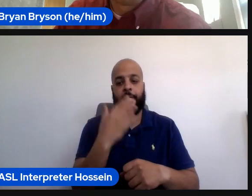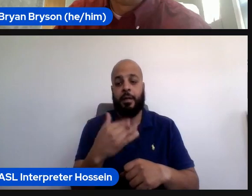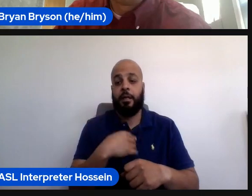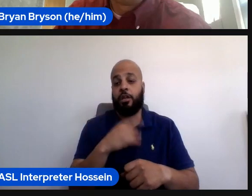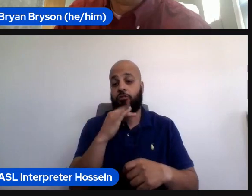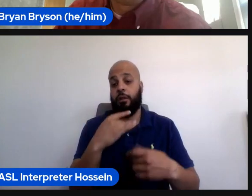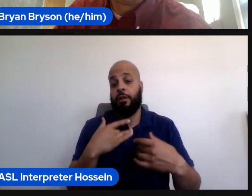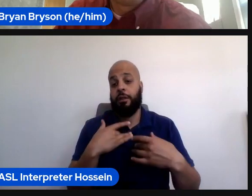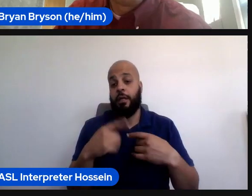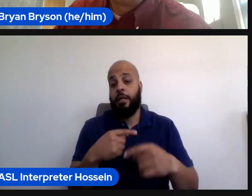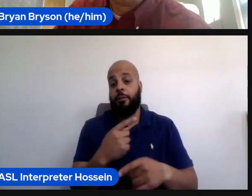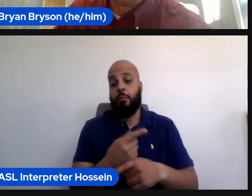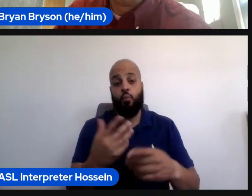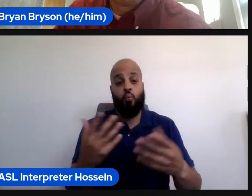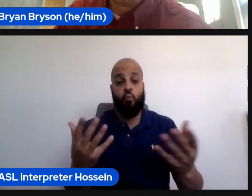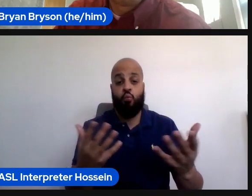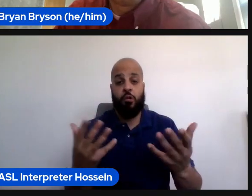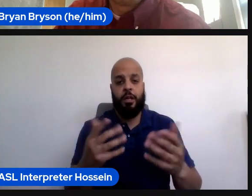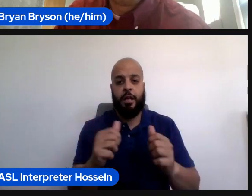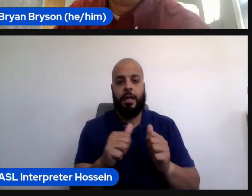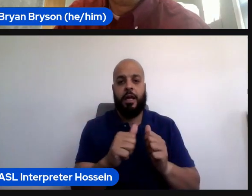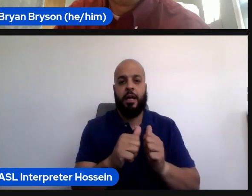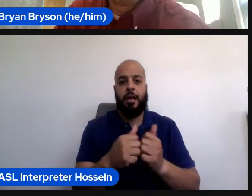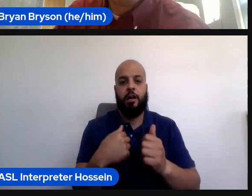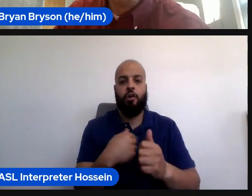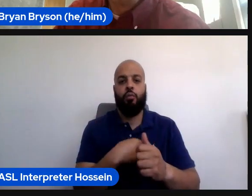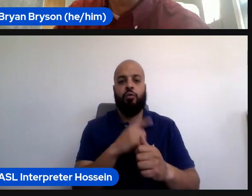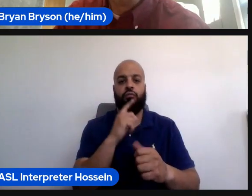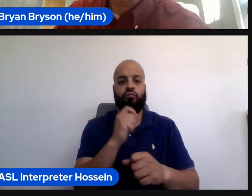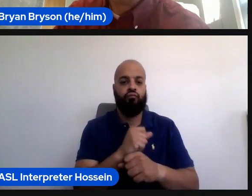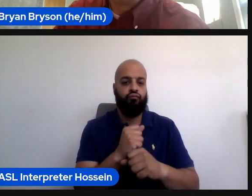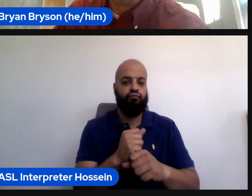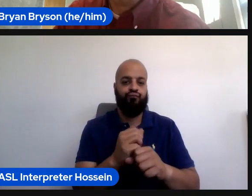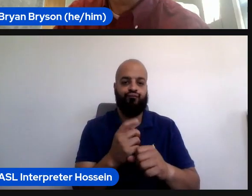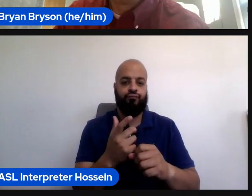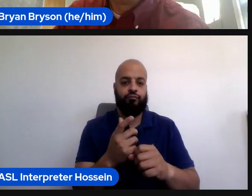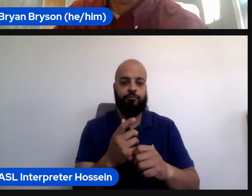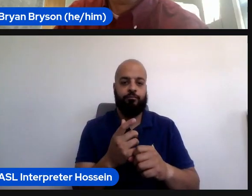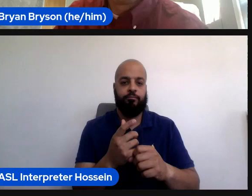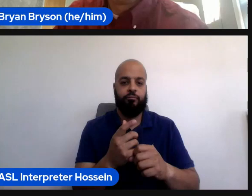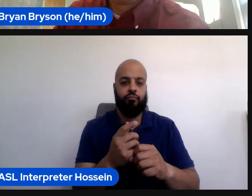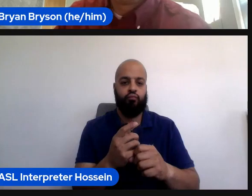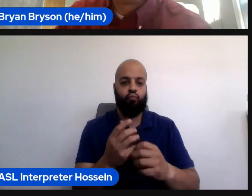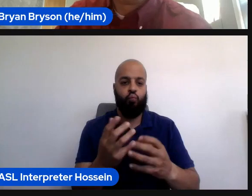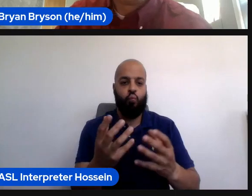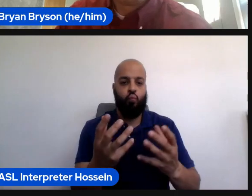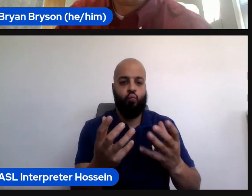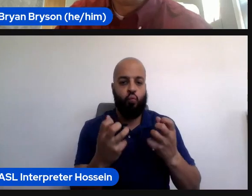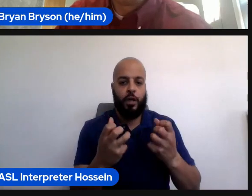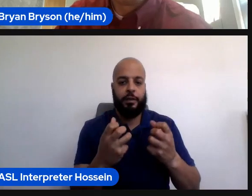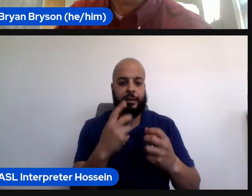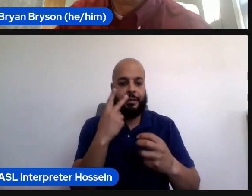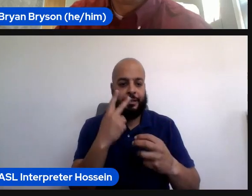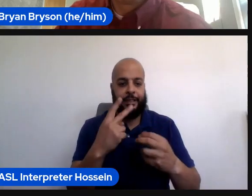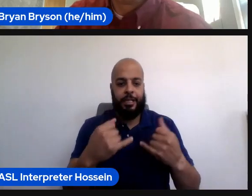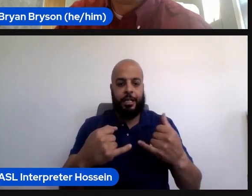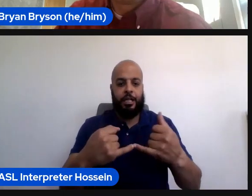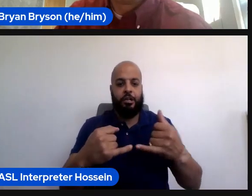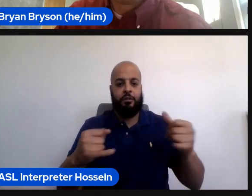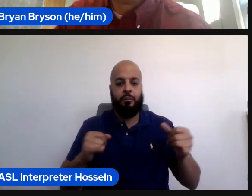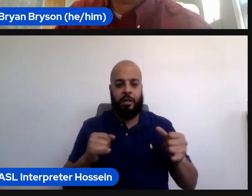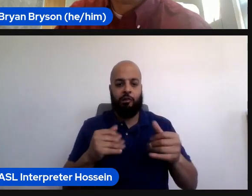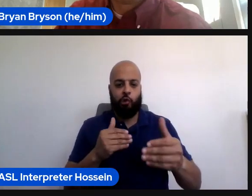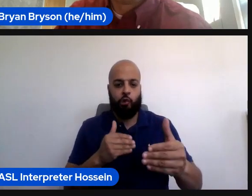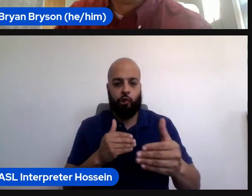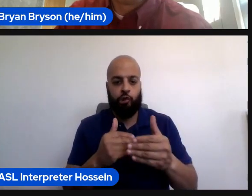about is how we really push the boundaries of machine learning for personalized healthcare and really get